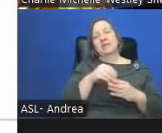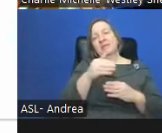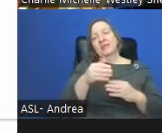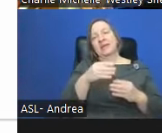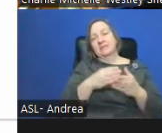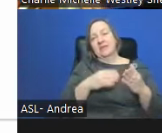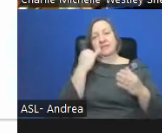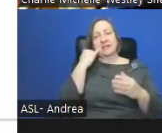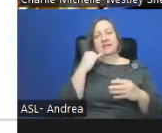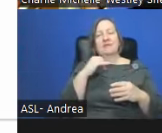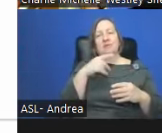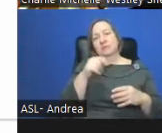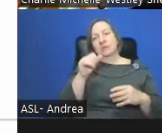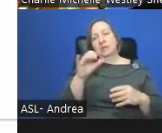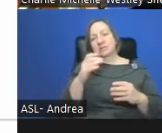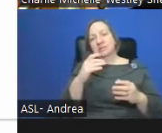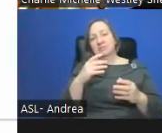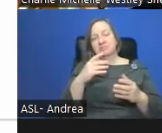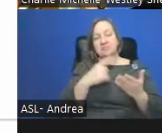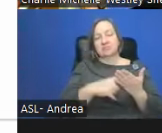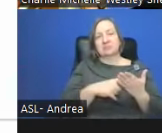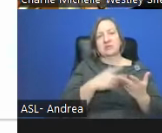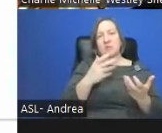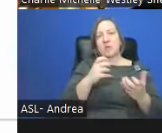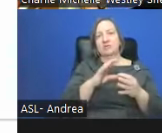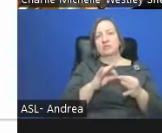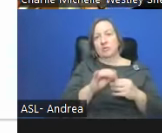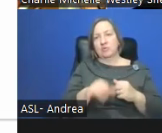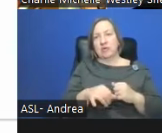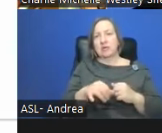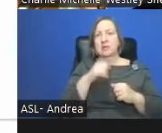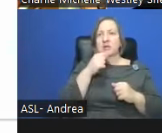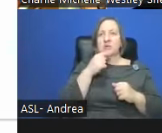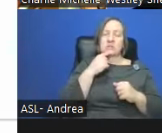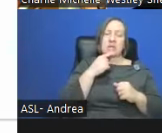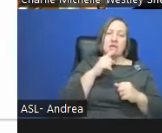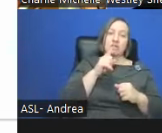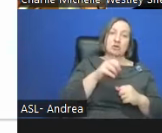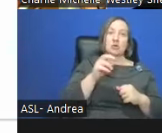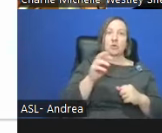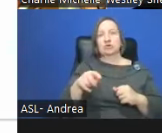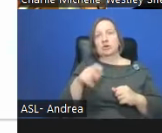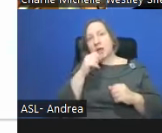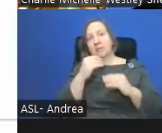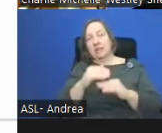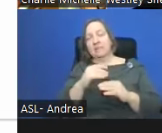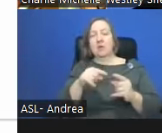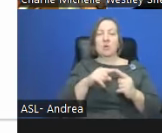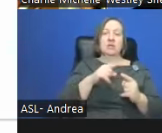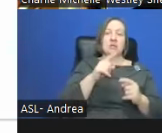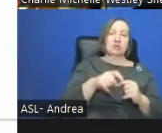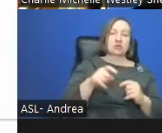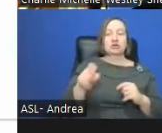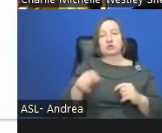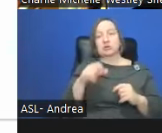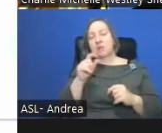was a PAC conversation. So just wanted to note that, not to say that there should or shouldn't be a limit or what it should or shouldn't be, just to say